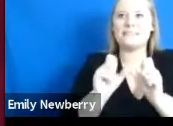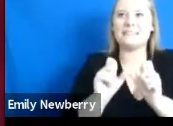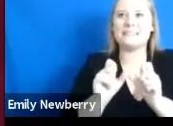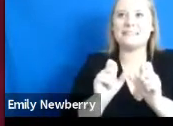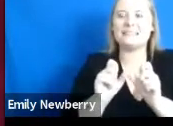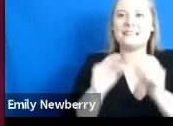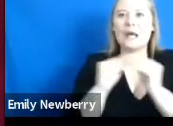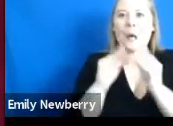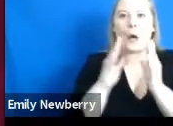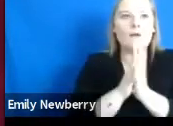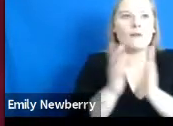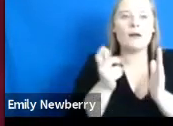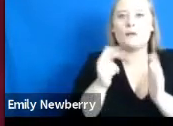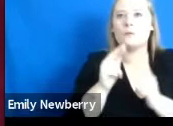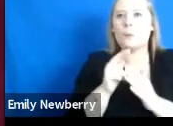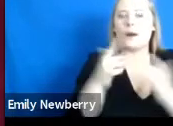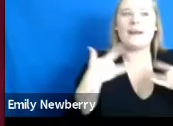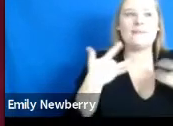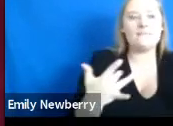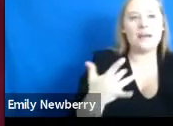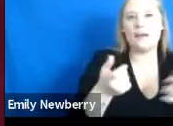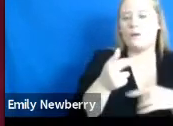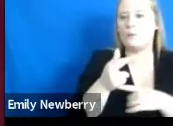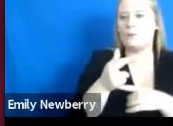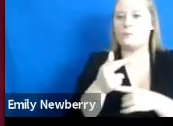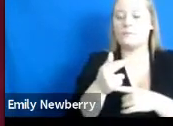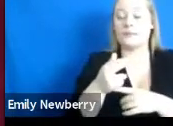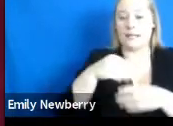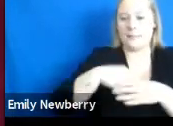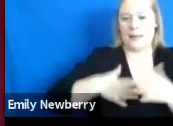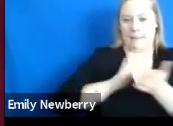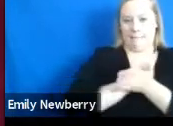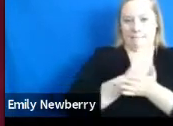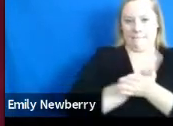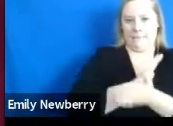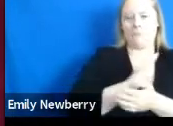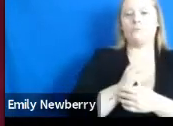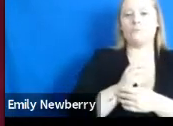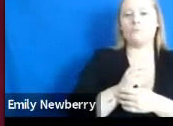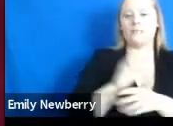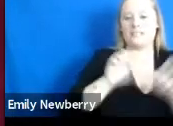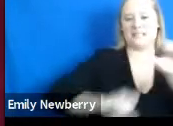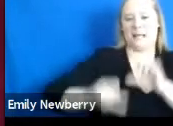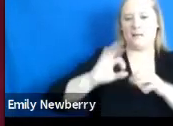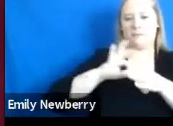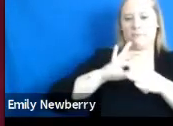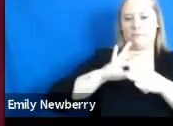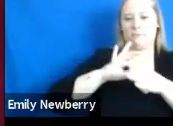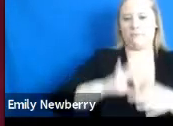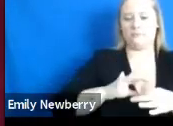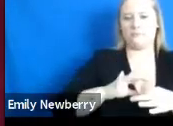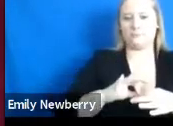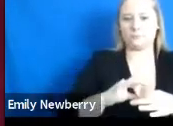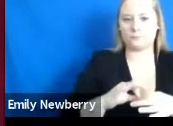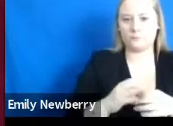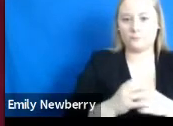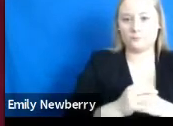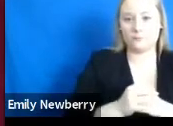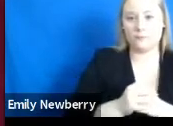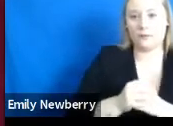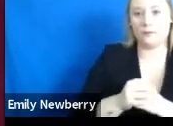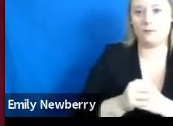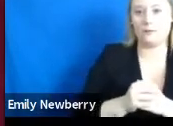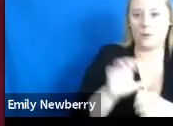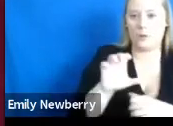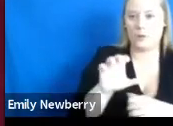event. And in my thesis, the scientific part of it was dendrochronology. And as a lot